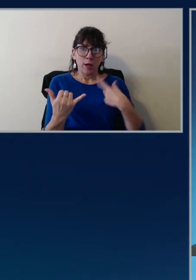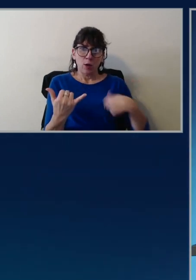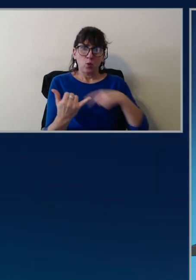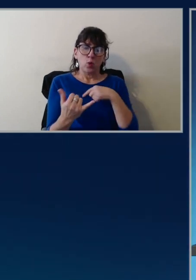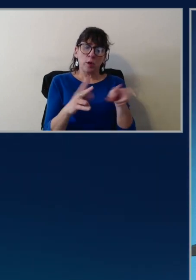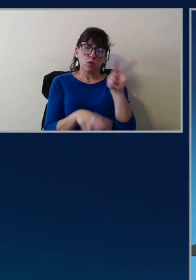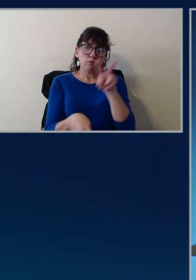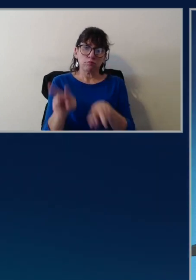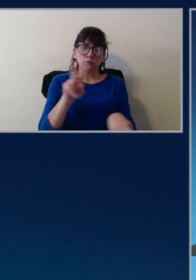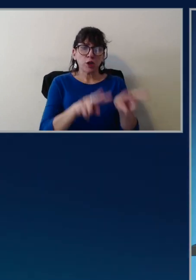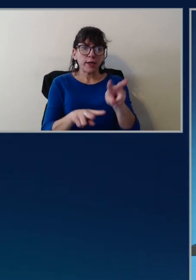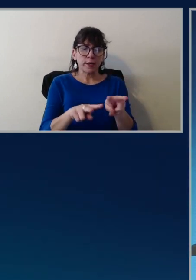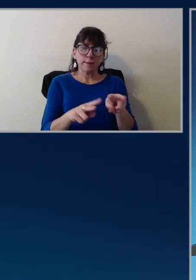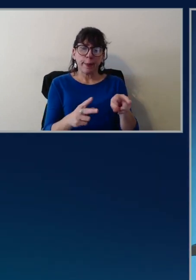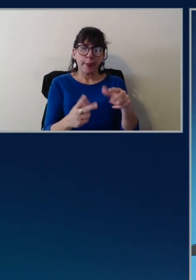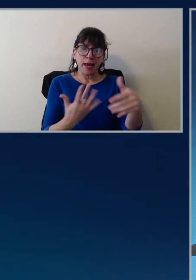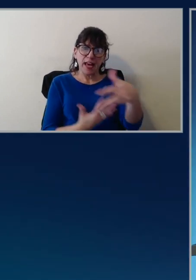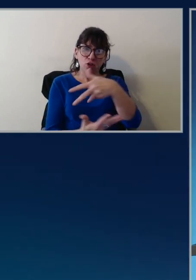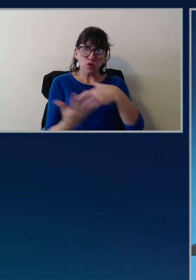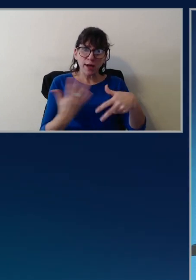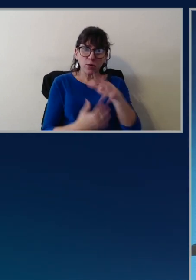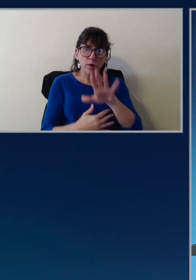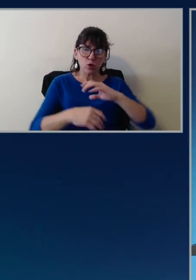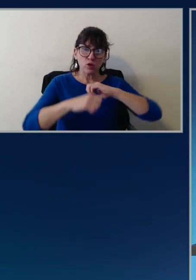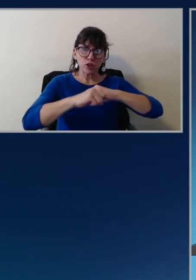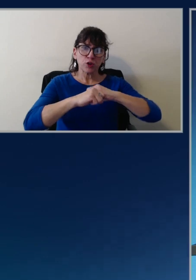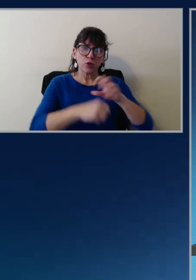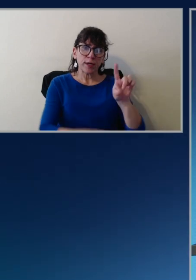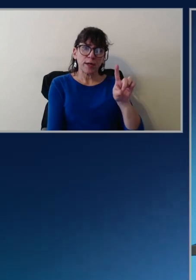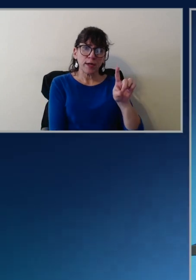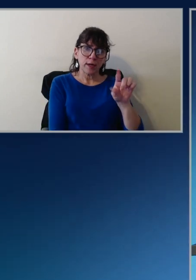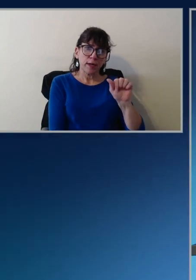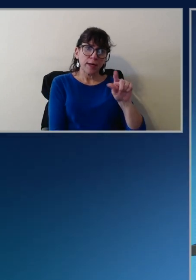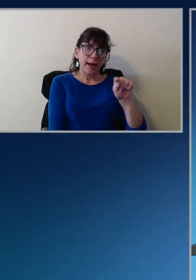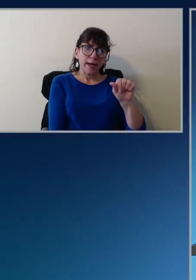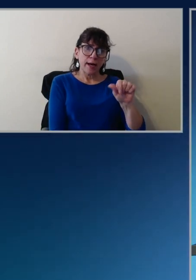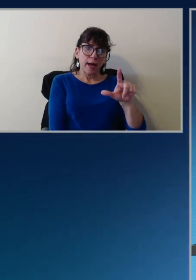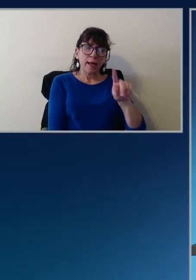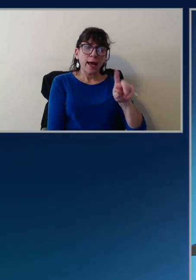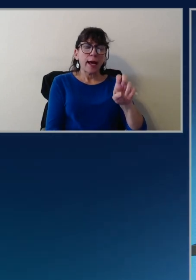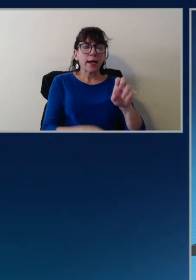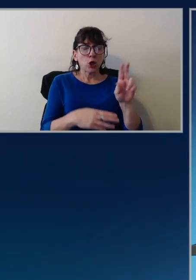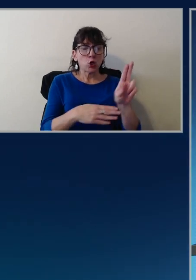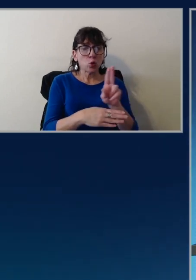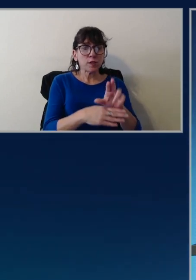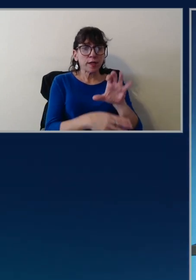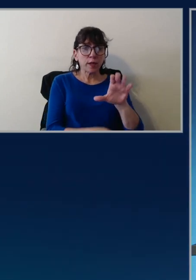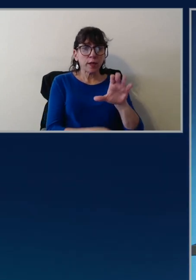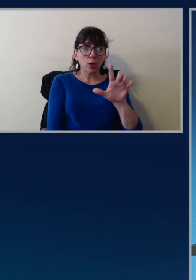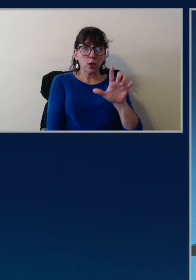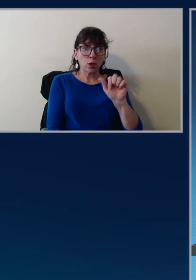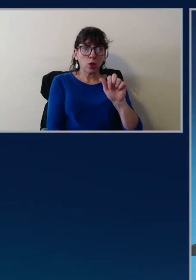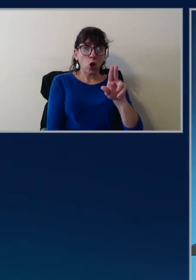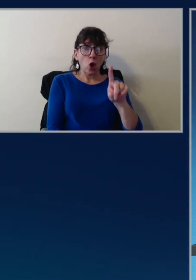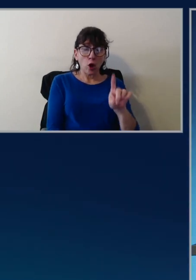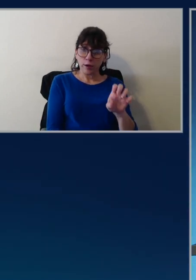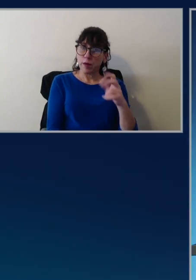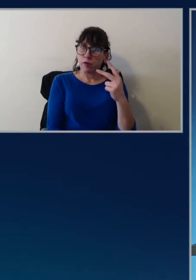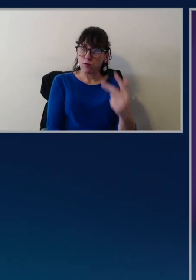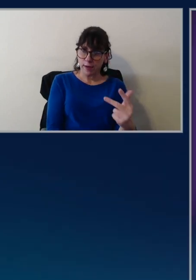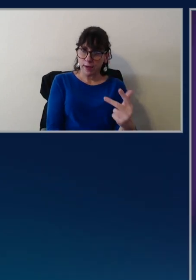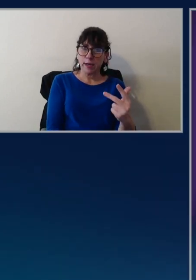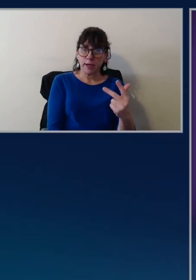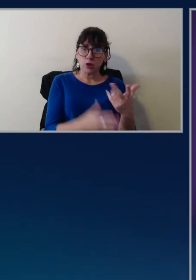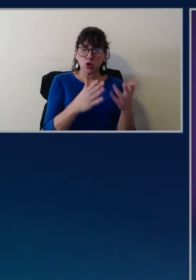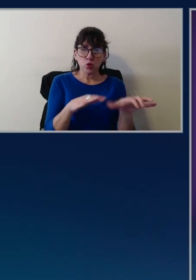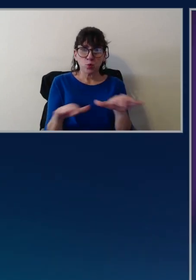is interacting with your security data lake through Claude, actually. So we're going to use Claude 3 to perform what's